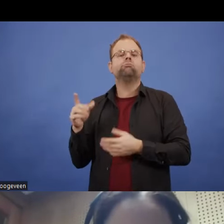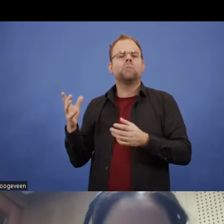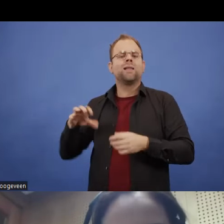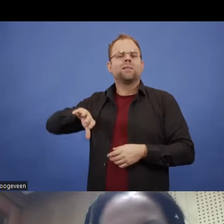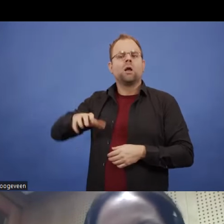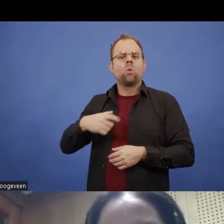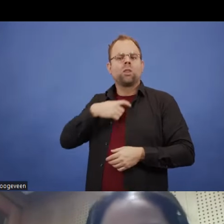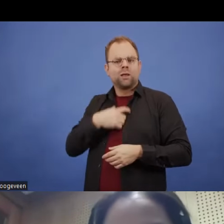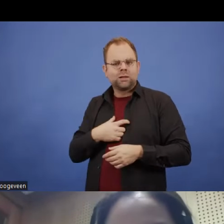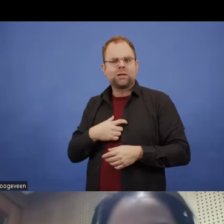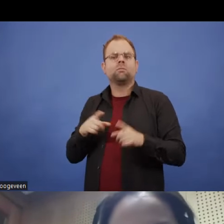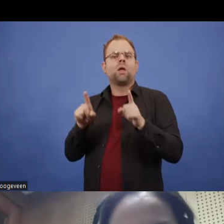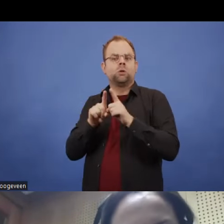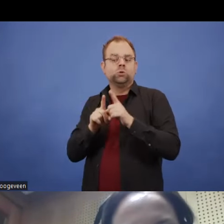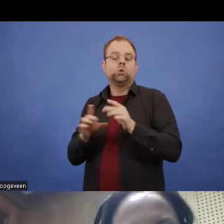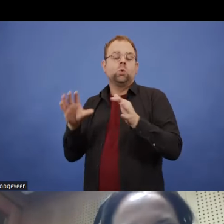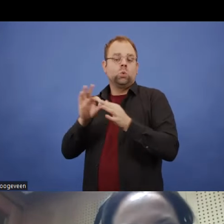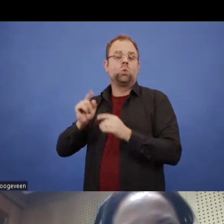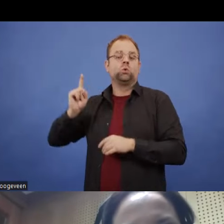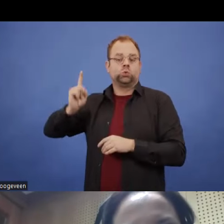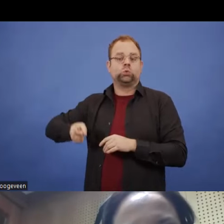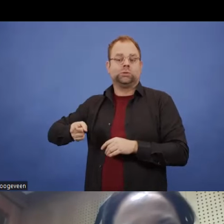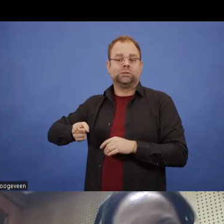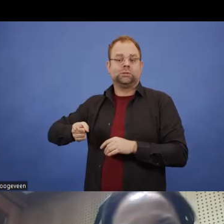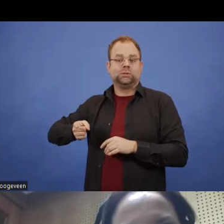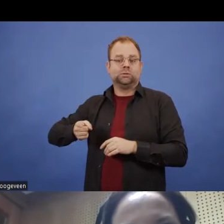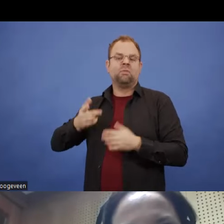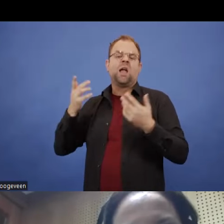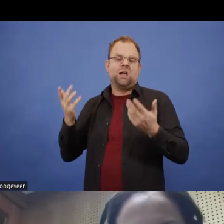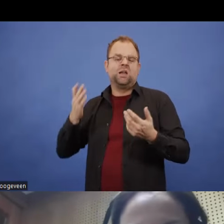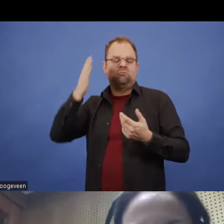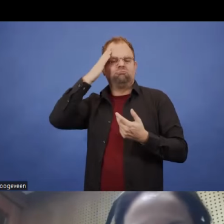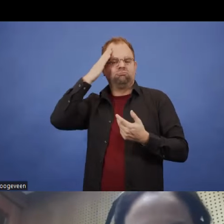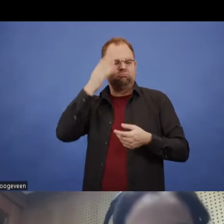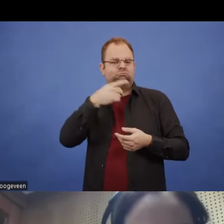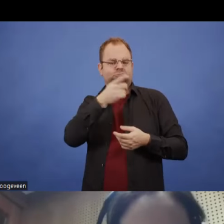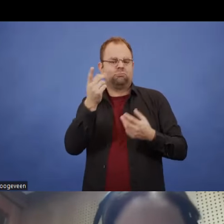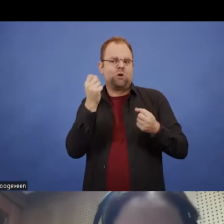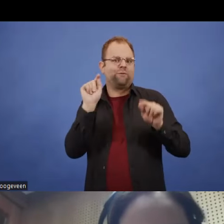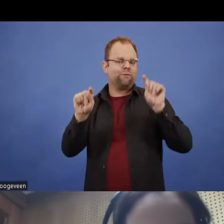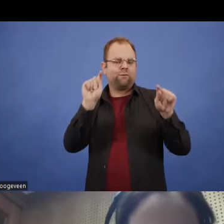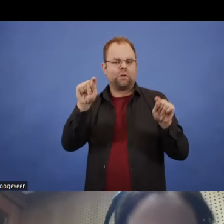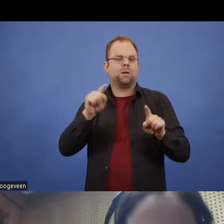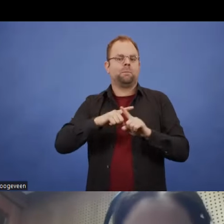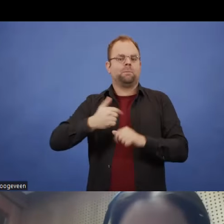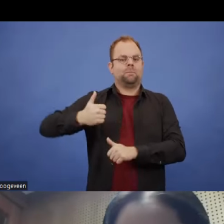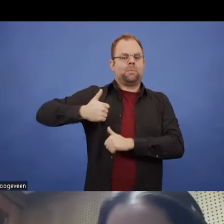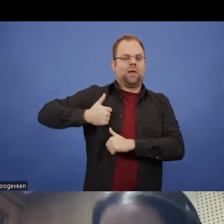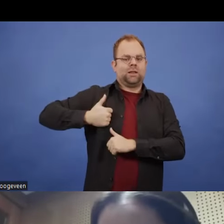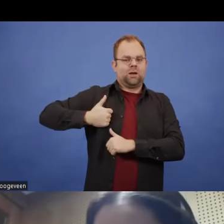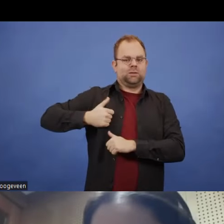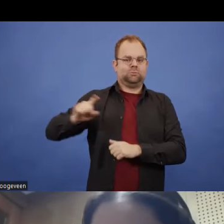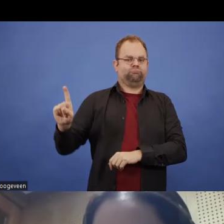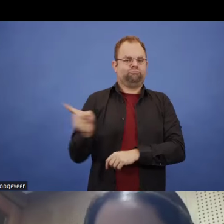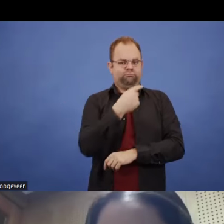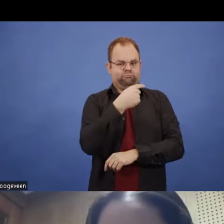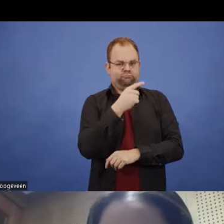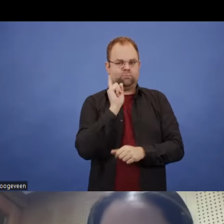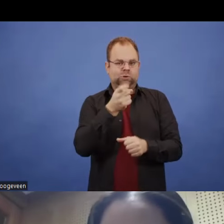accessing or by having a nationality, people often also have access to many other rights, or turning it